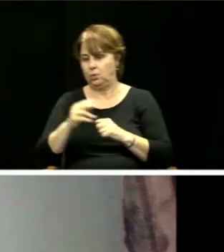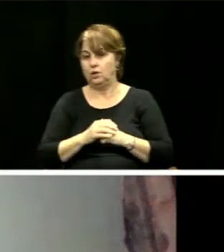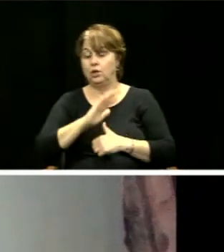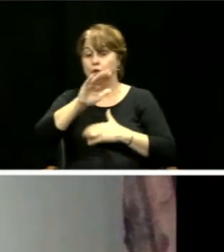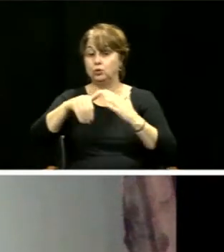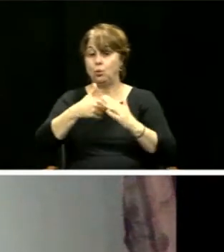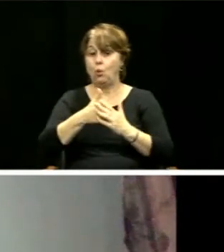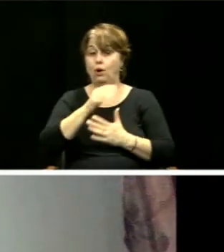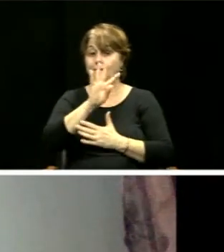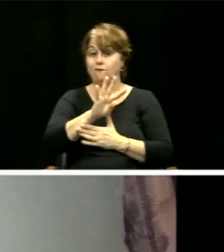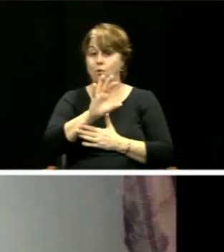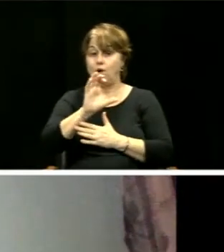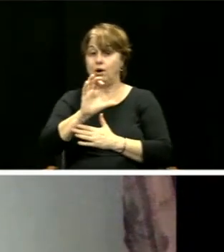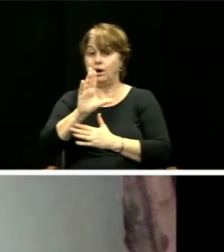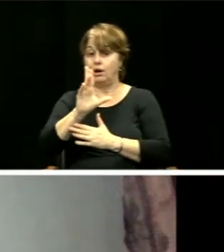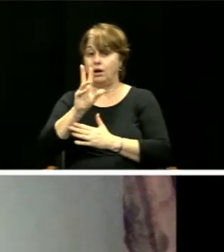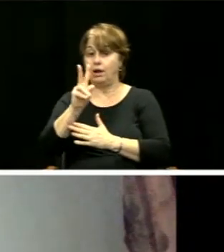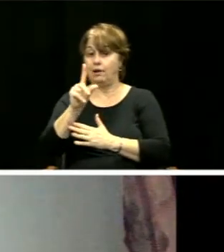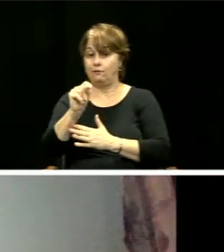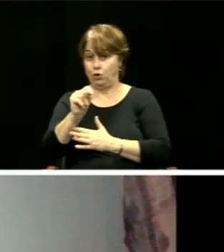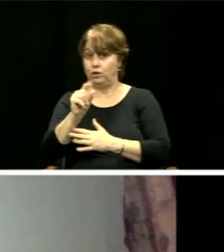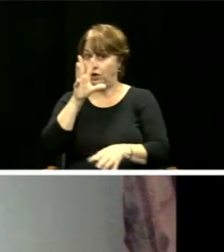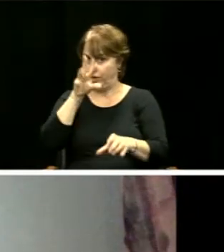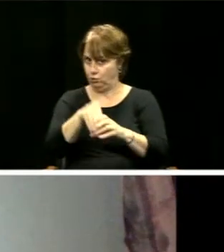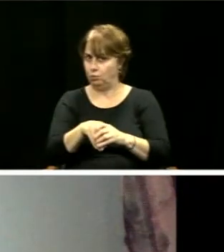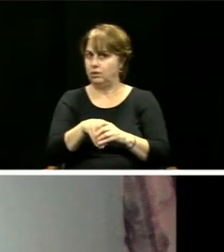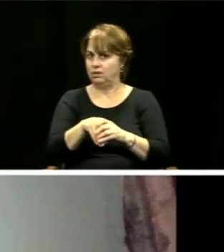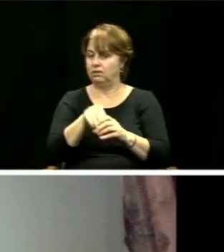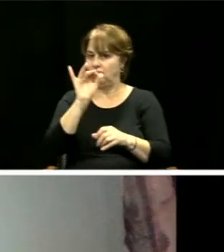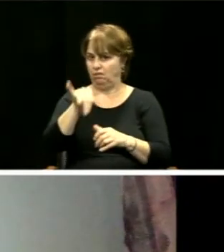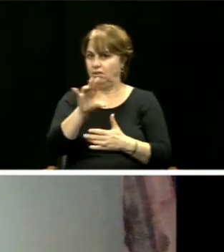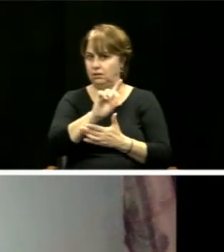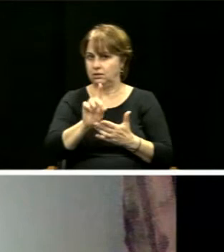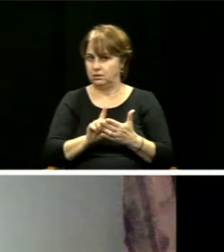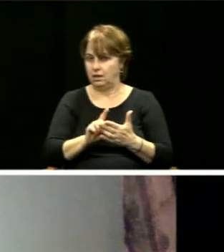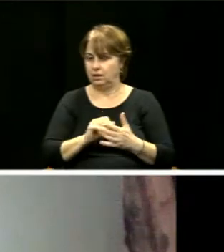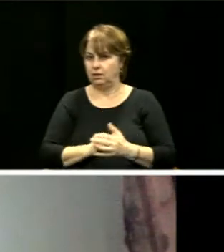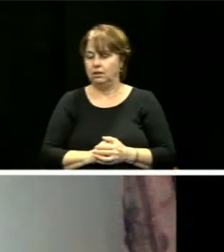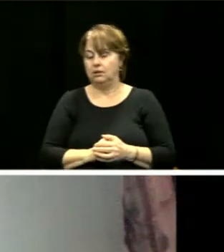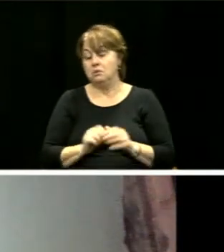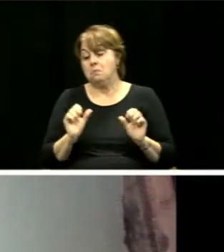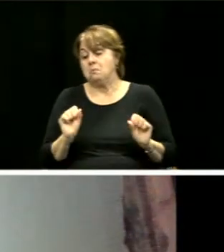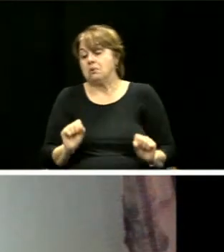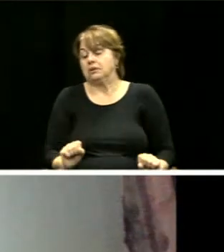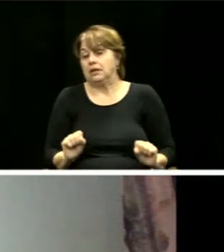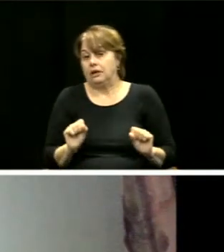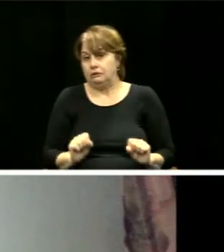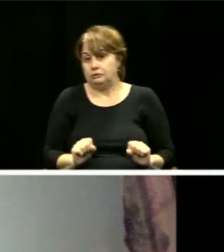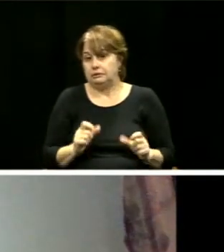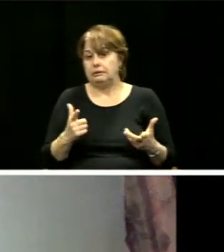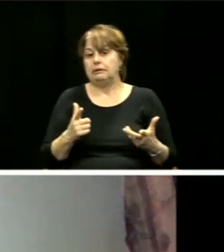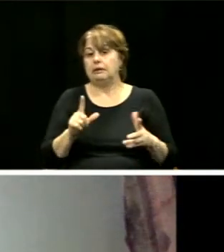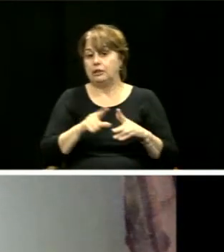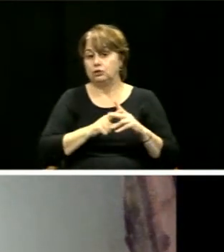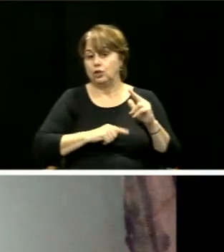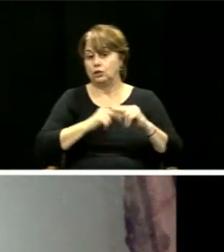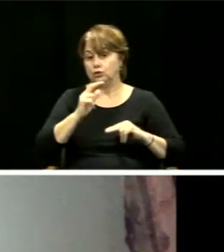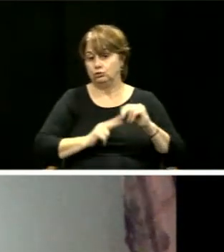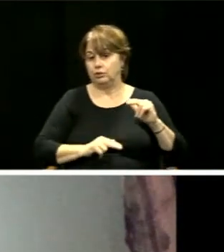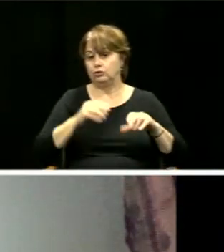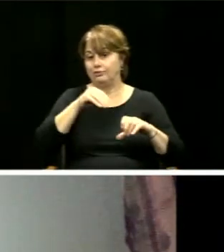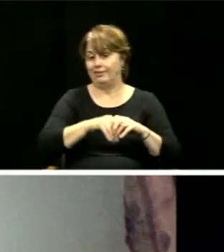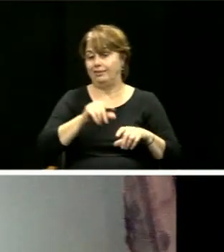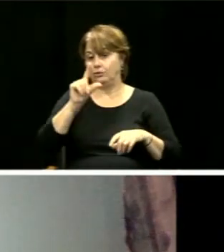culverts are included in that design. So they could potentially start construction in